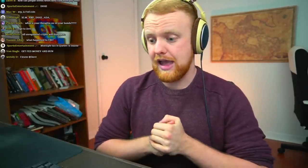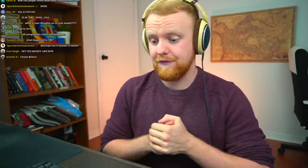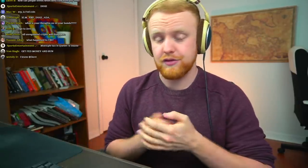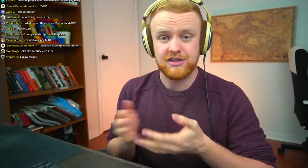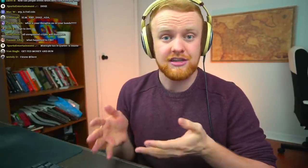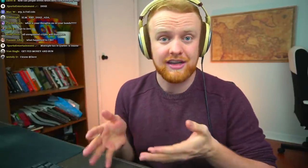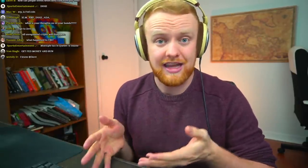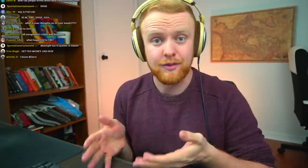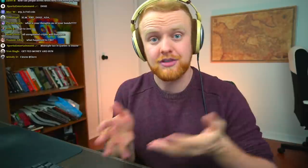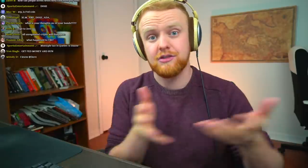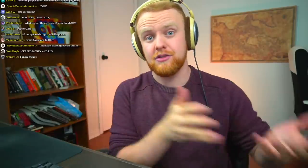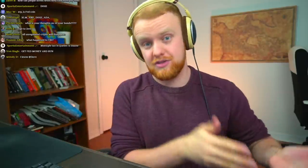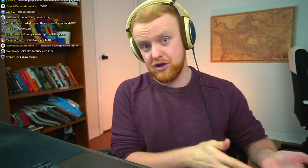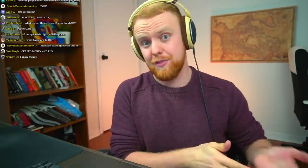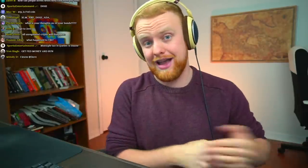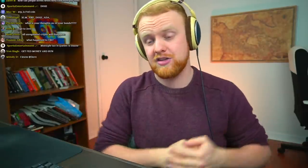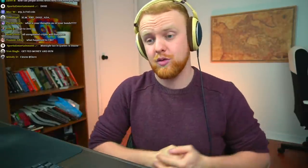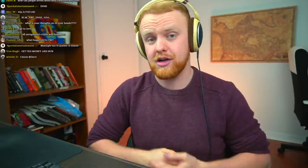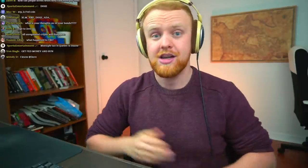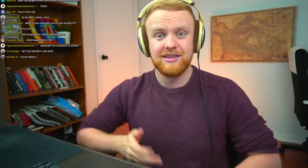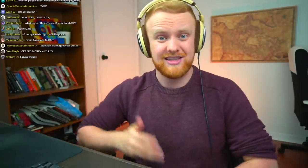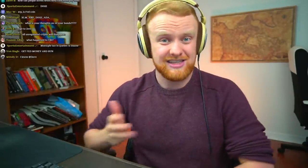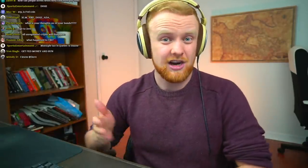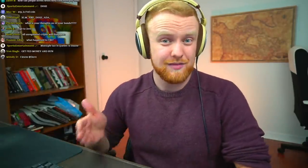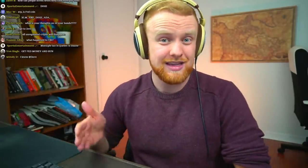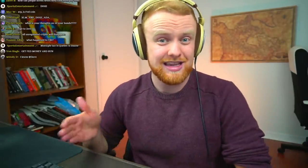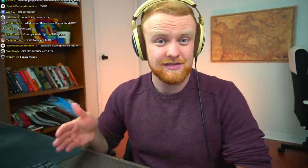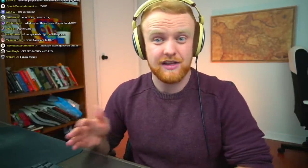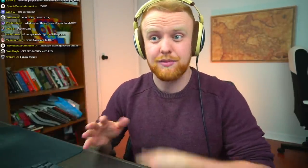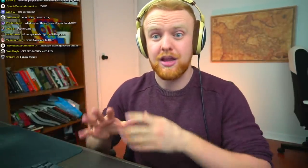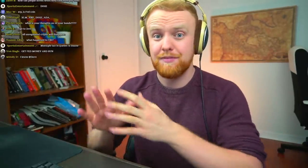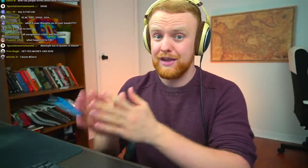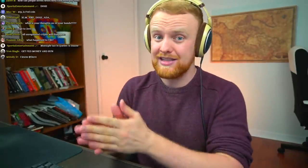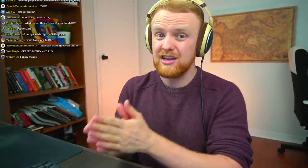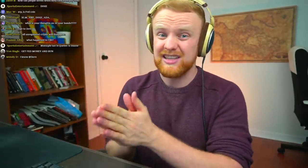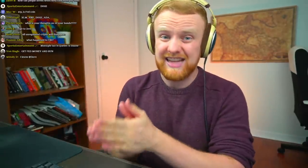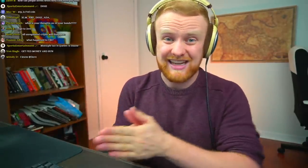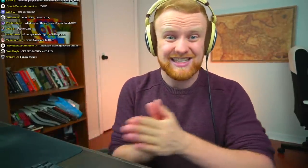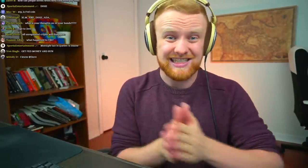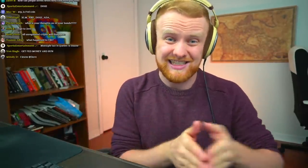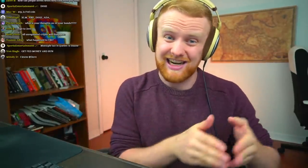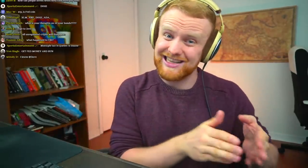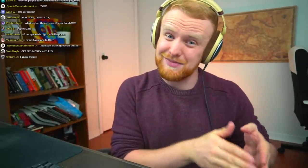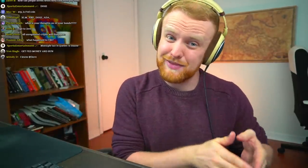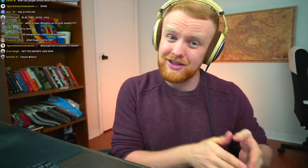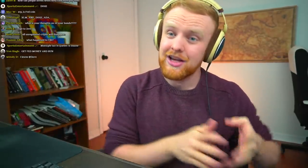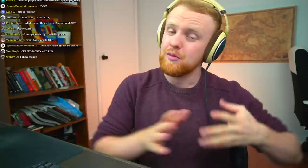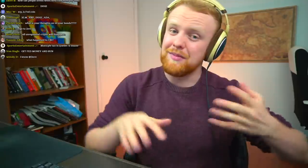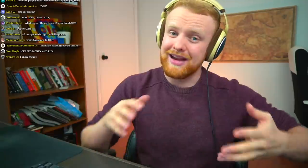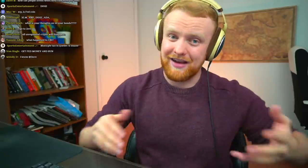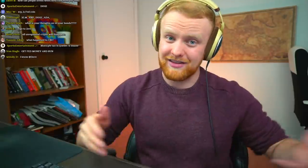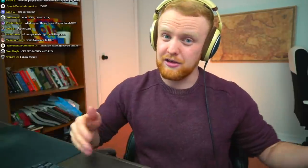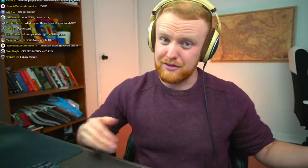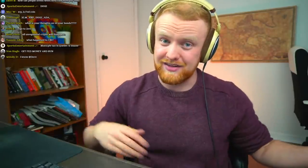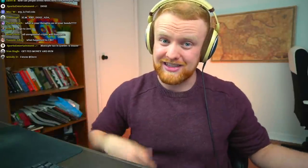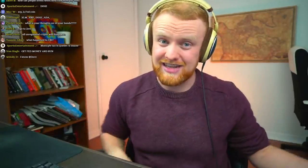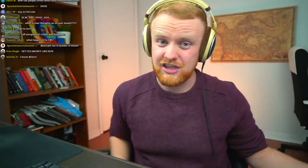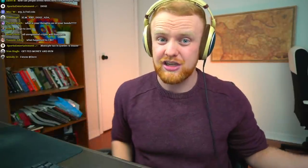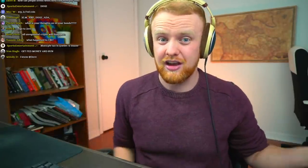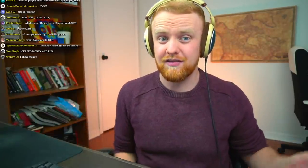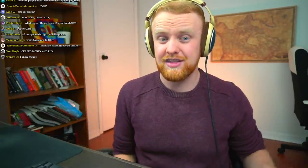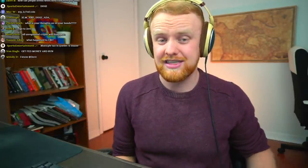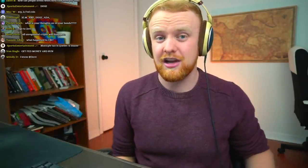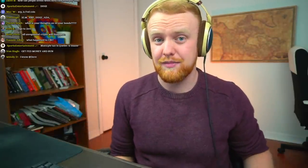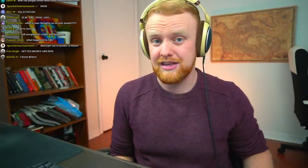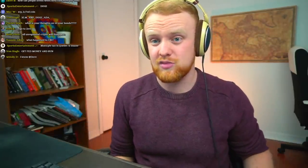but if you're still unable to go back to work, then the CRB is available. And based on the text that's inside of this bill, we might have a little bit of an